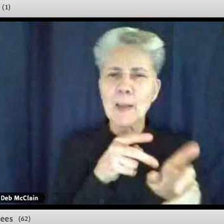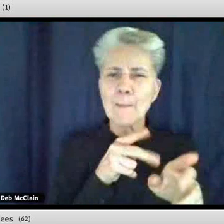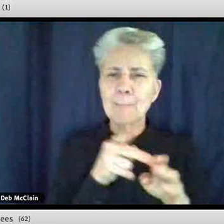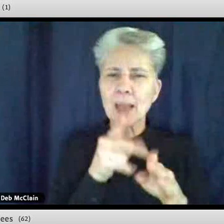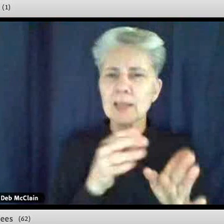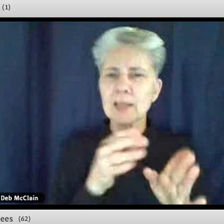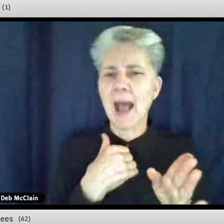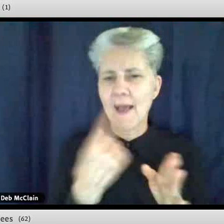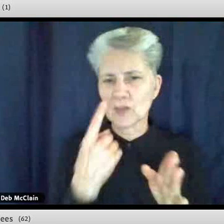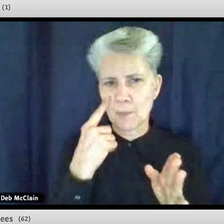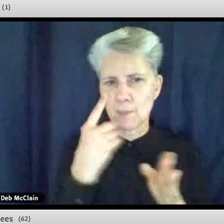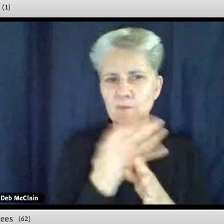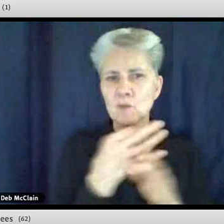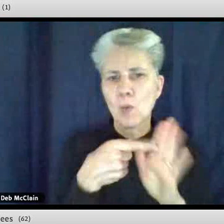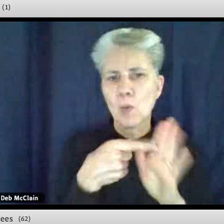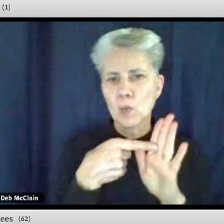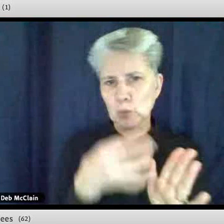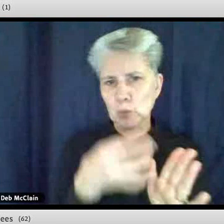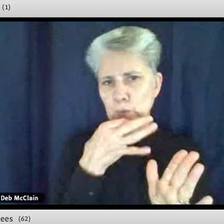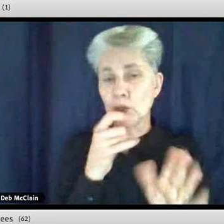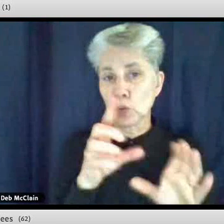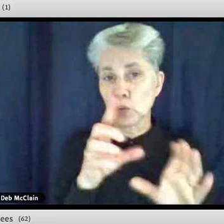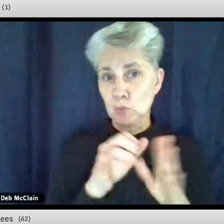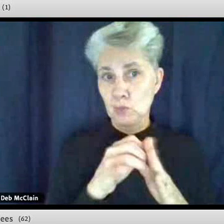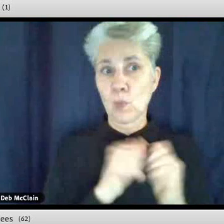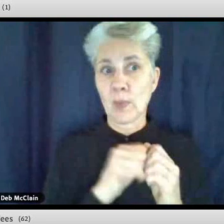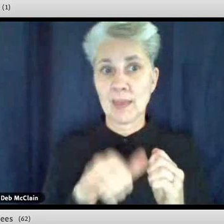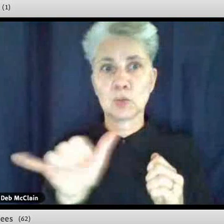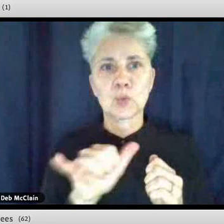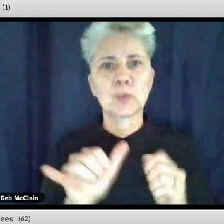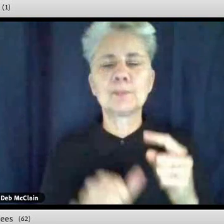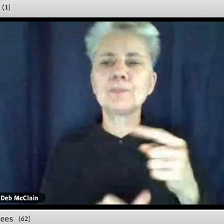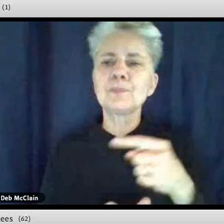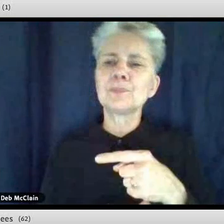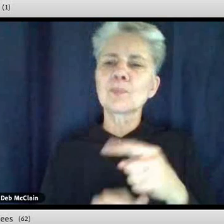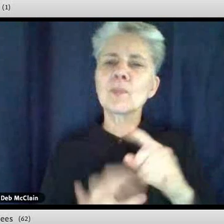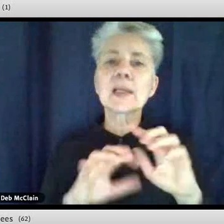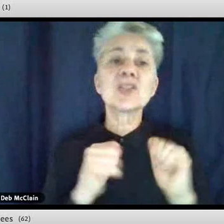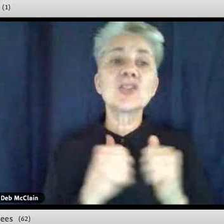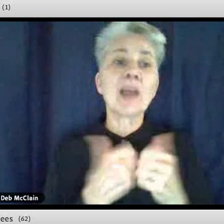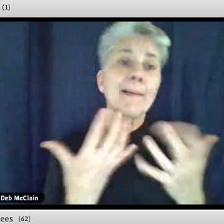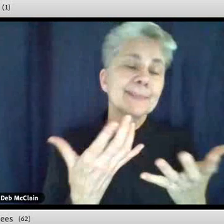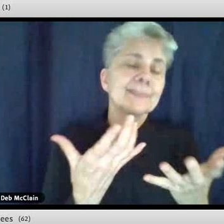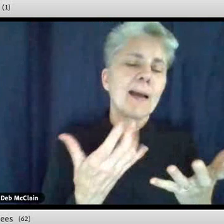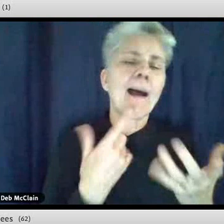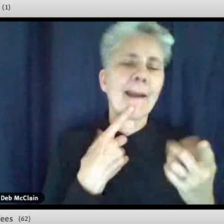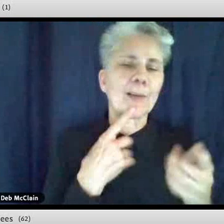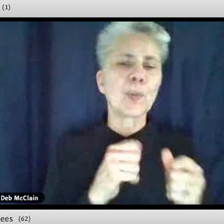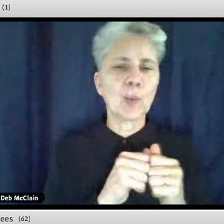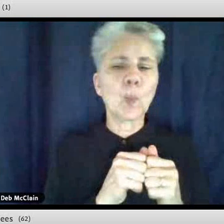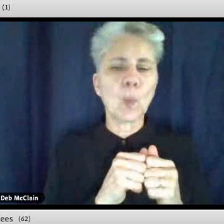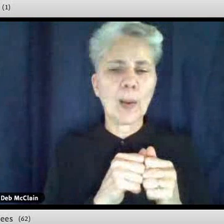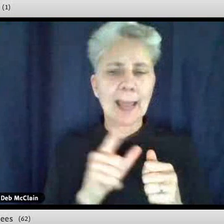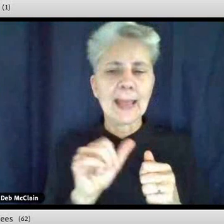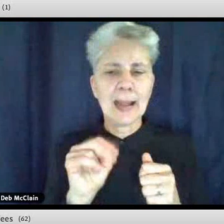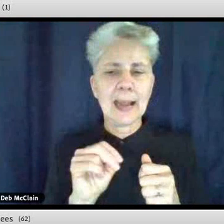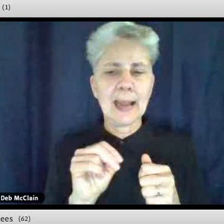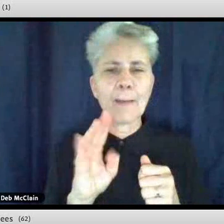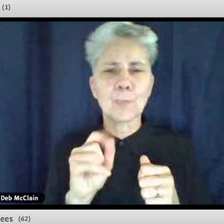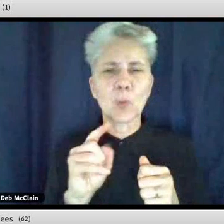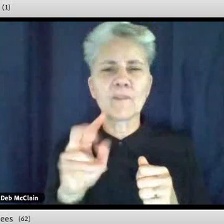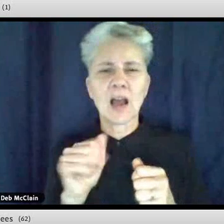somebody. And if you have severe anxiety, call a specialist. And I've got something free I'm going to show you in a little bit that you can do that with.